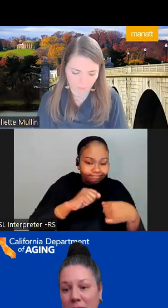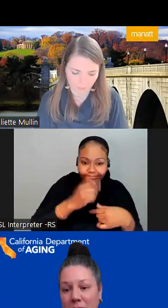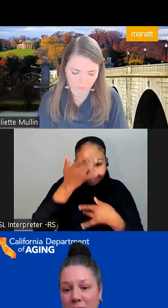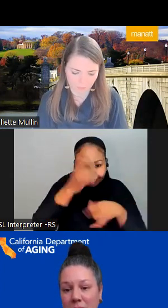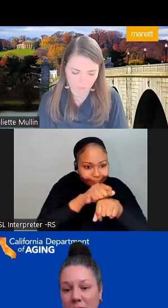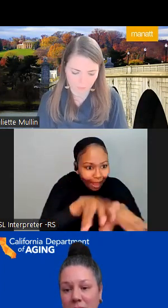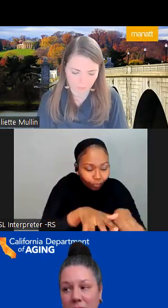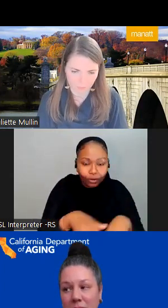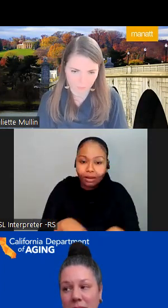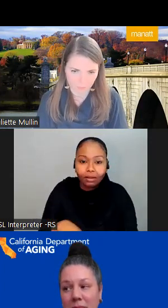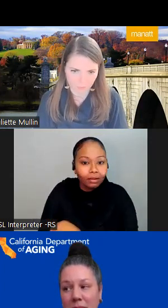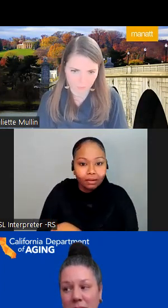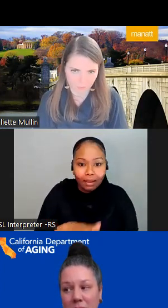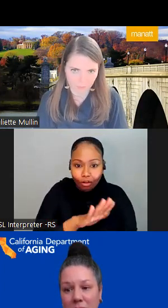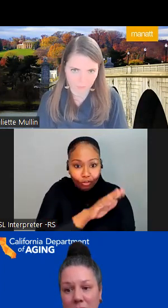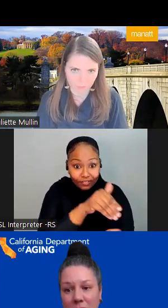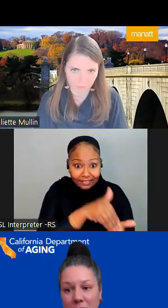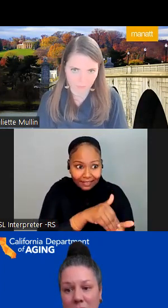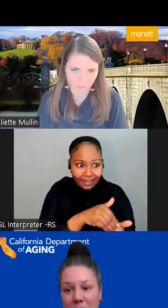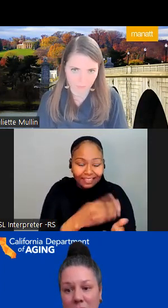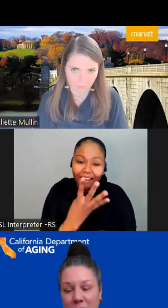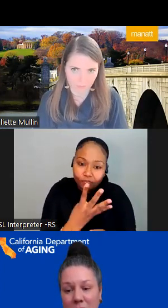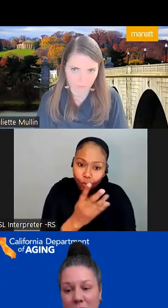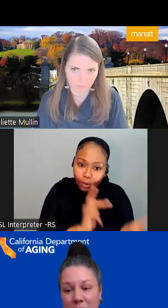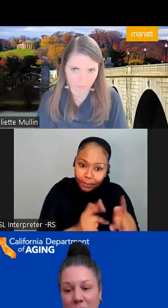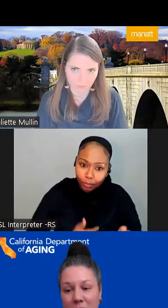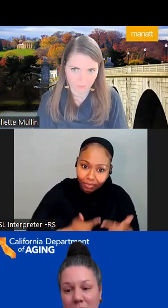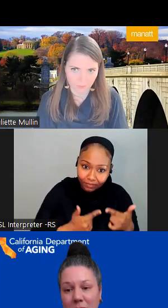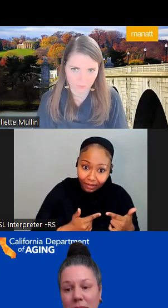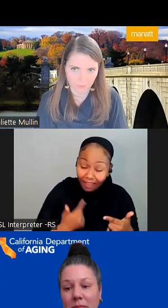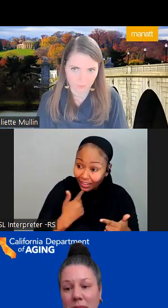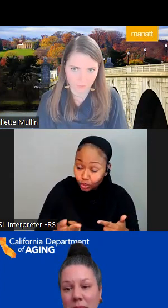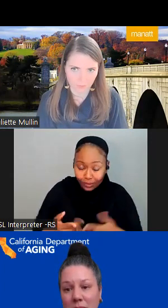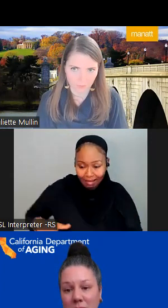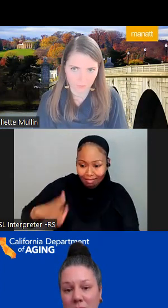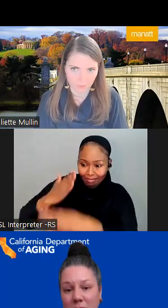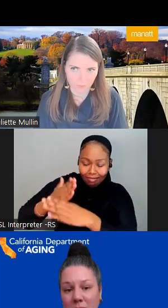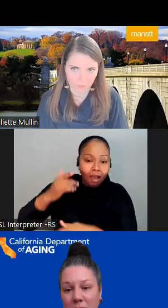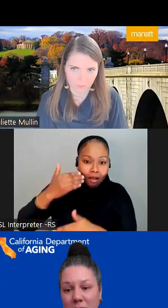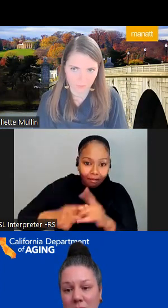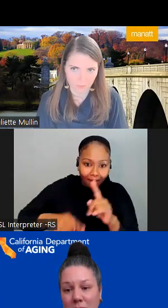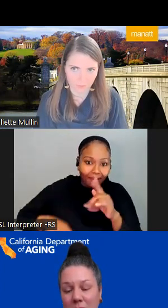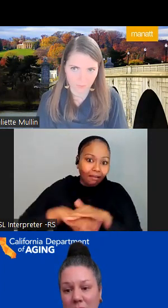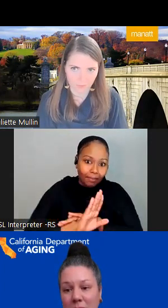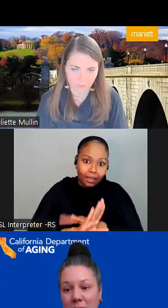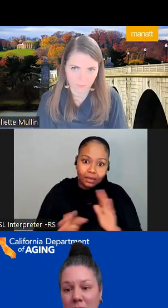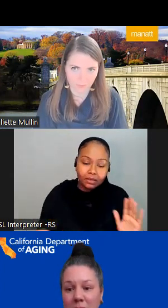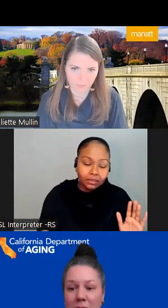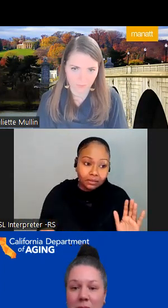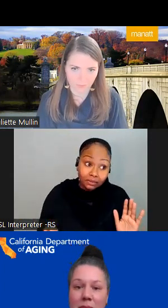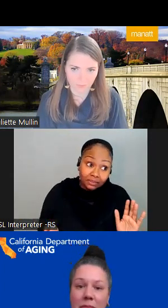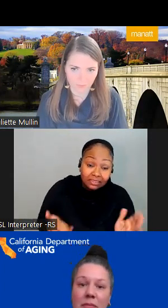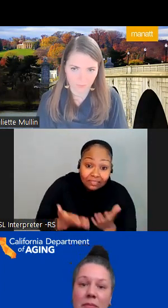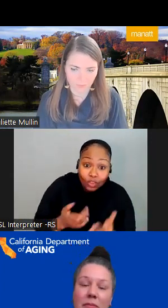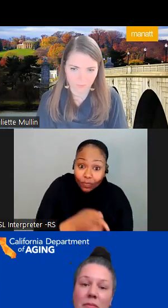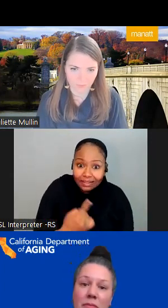4 residents there. They locked us down, they locked us out. We couldn't come in, even though they said it was